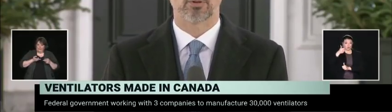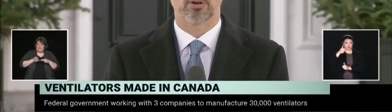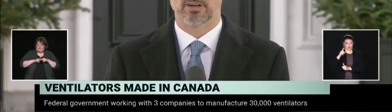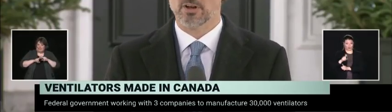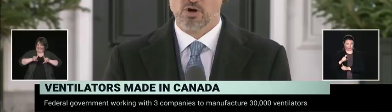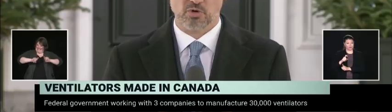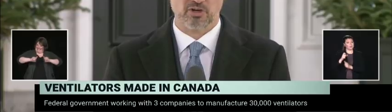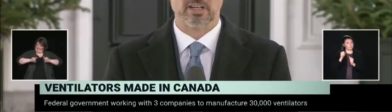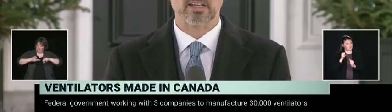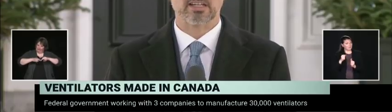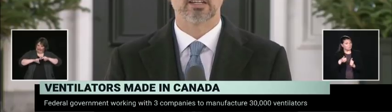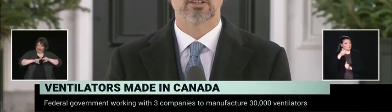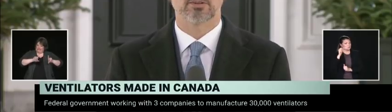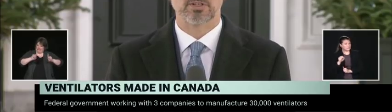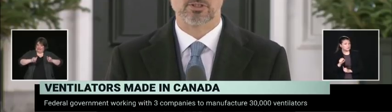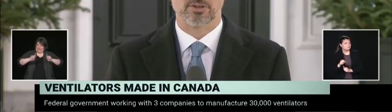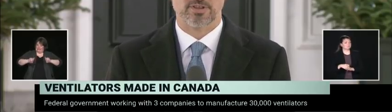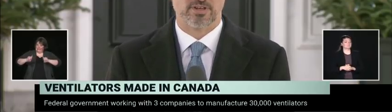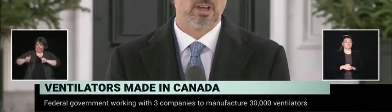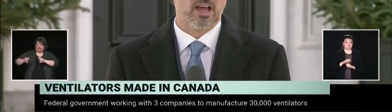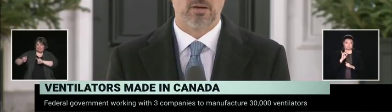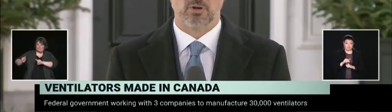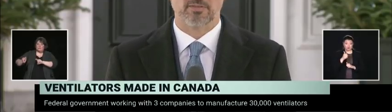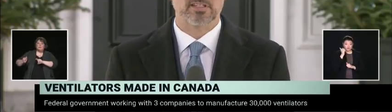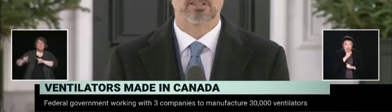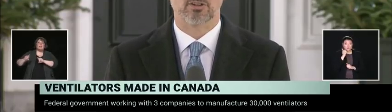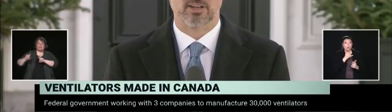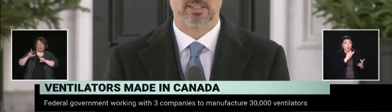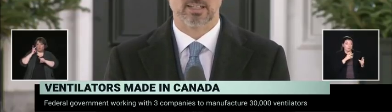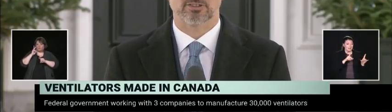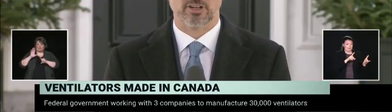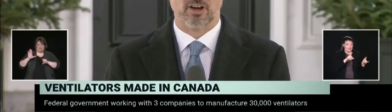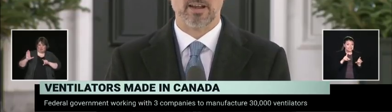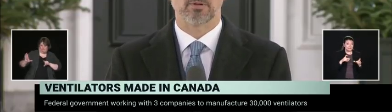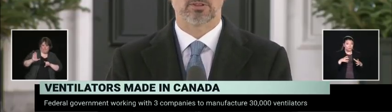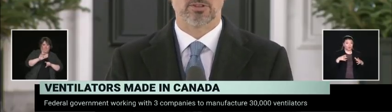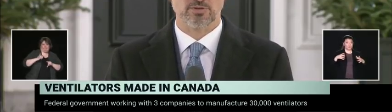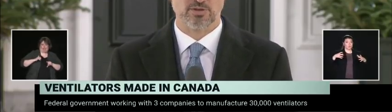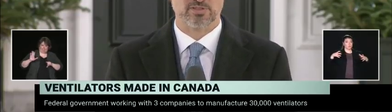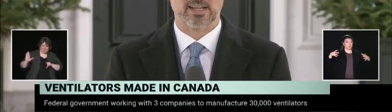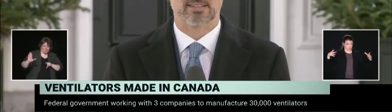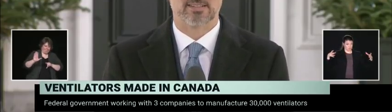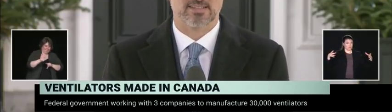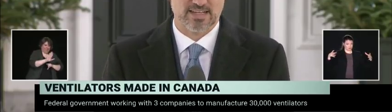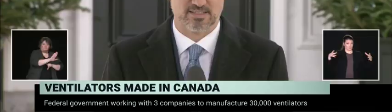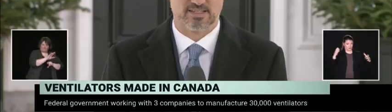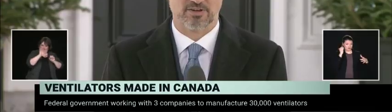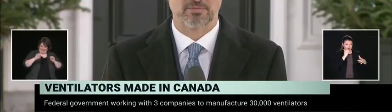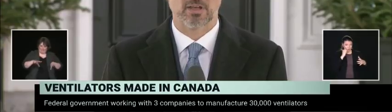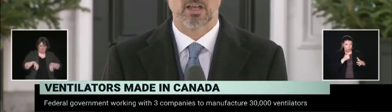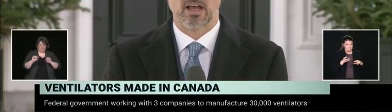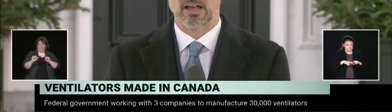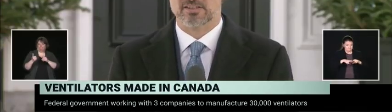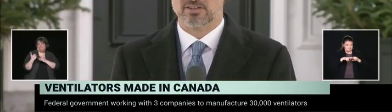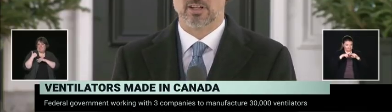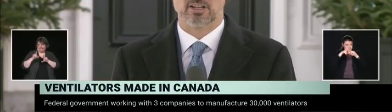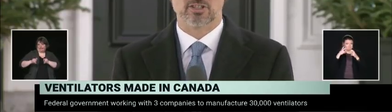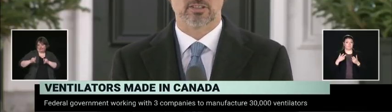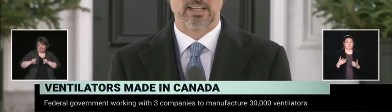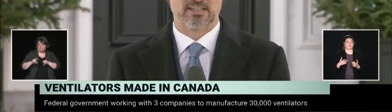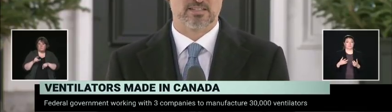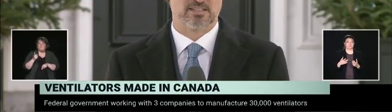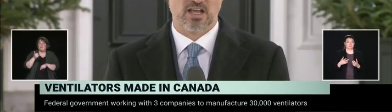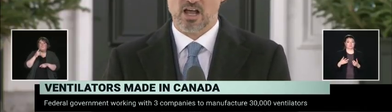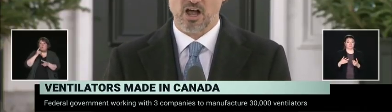day before, and we're going to continue to ensure that provinces across the country are able to do those tests necessary. The